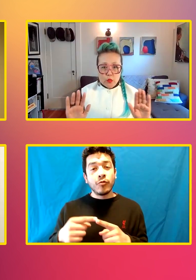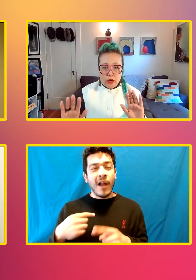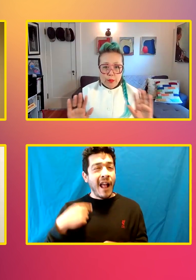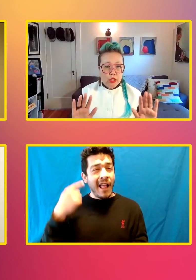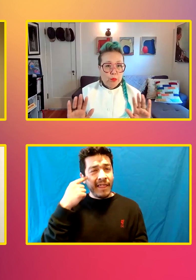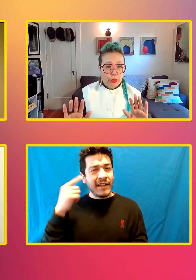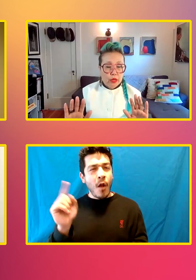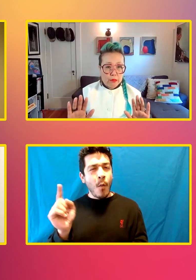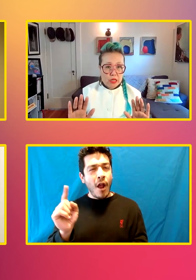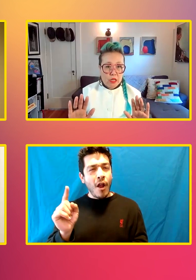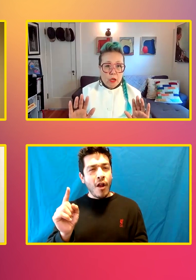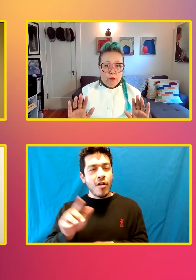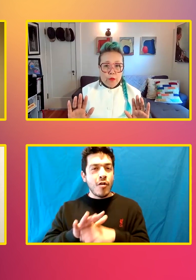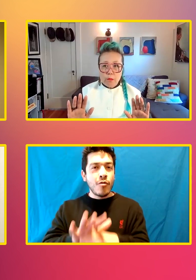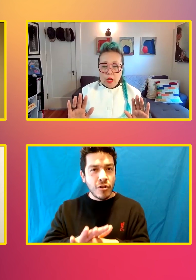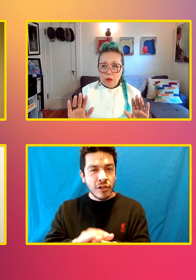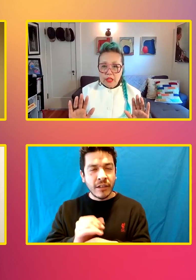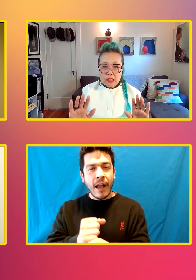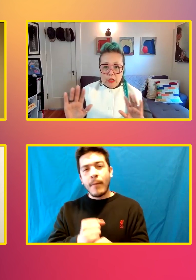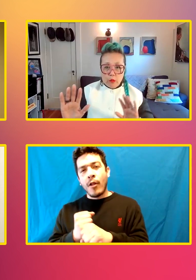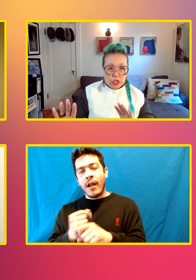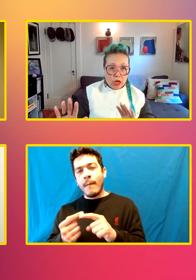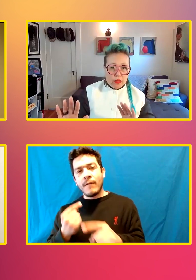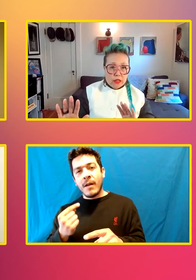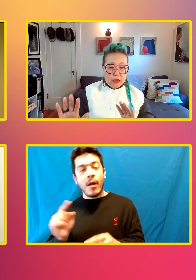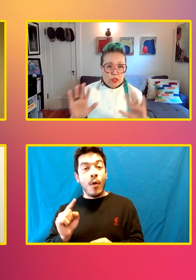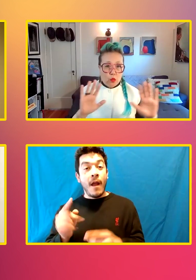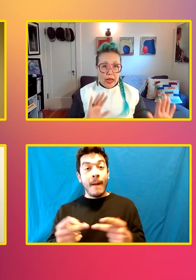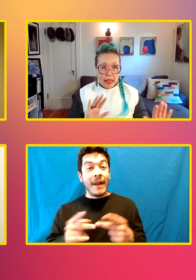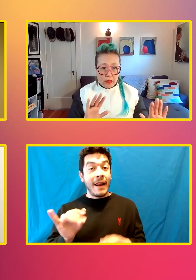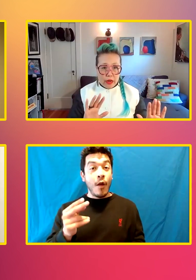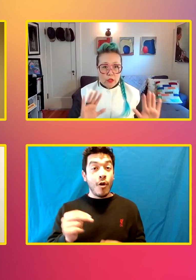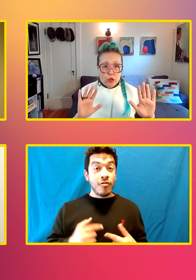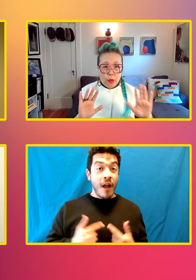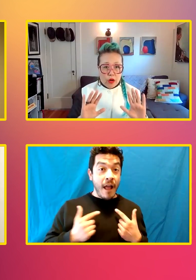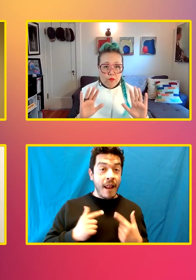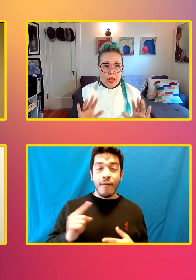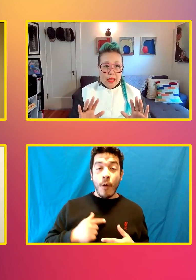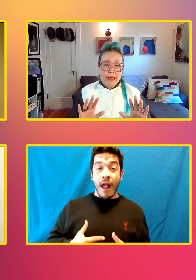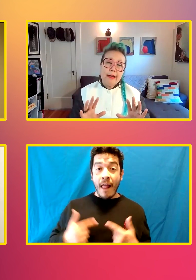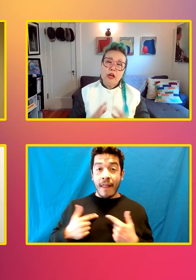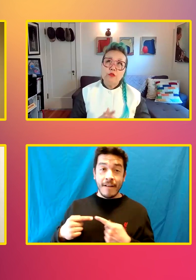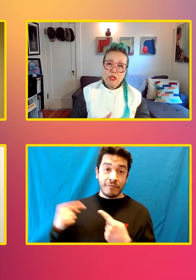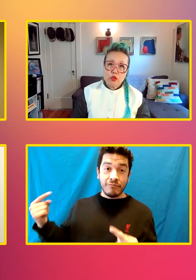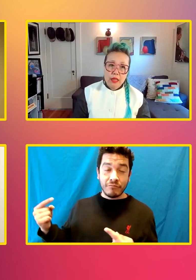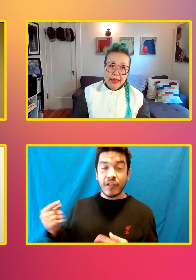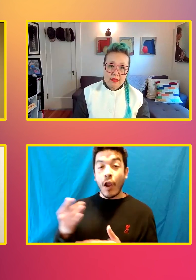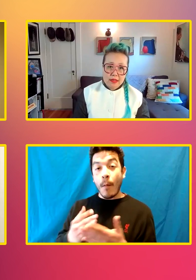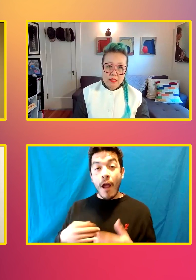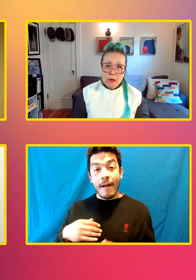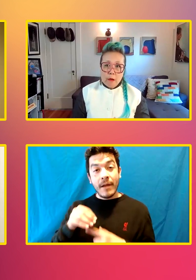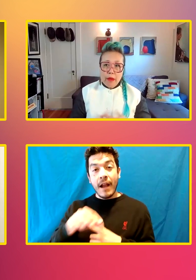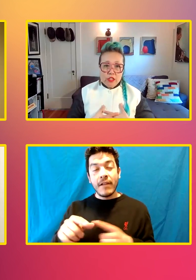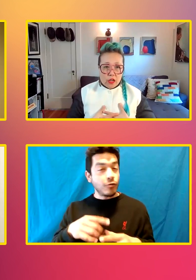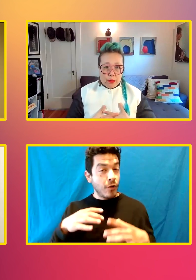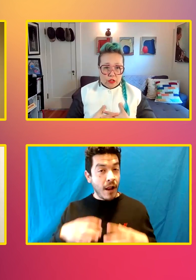think this is where the push and pull comes in from place like where John lives and where I live, right? So part of my advice to clients